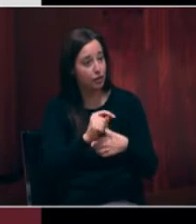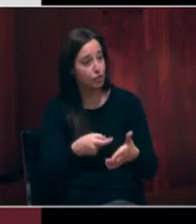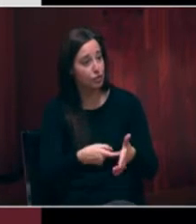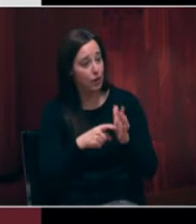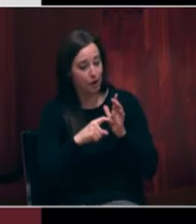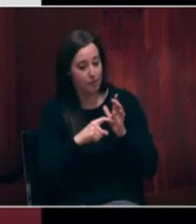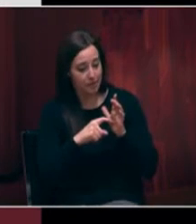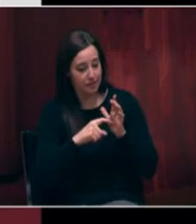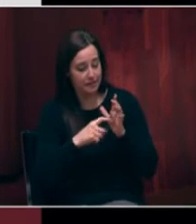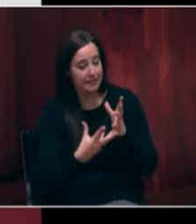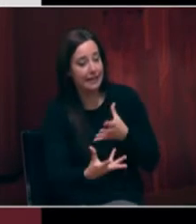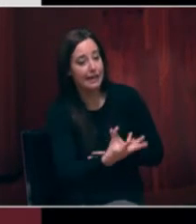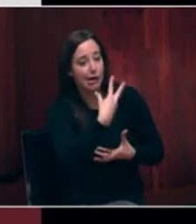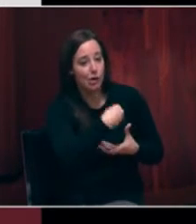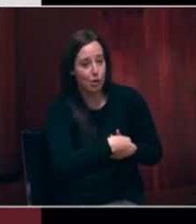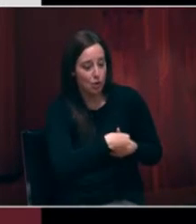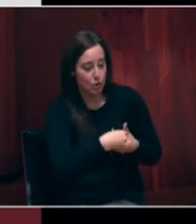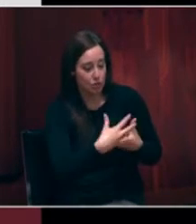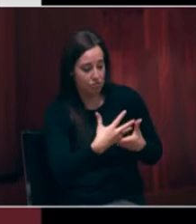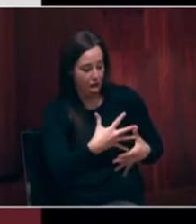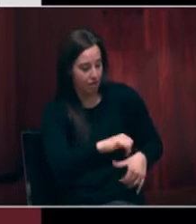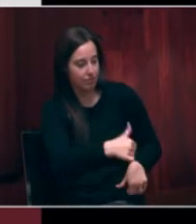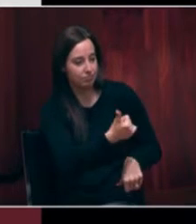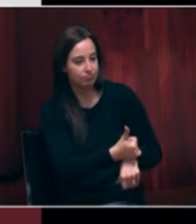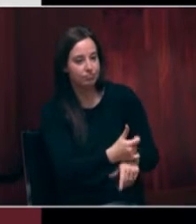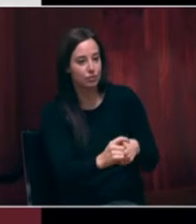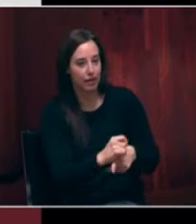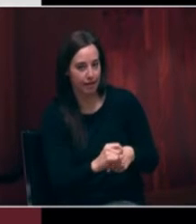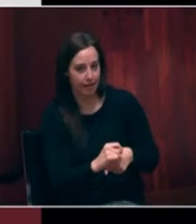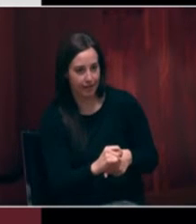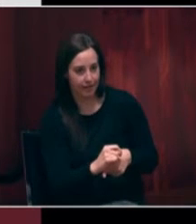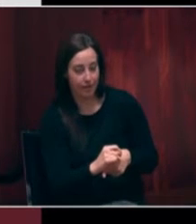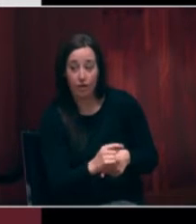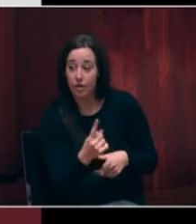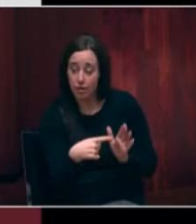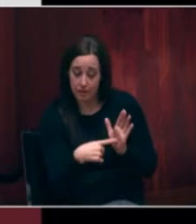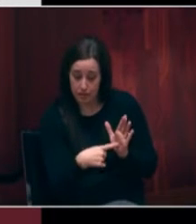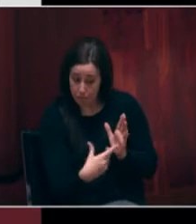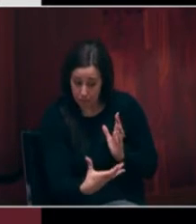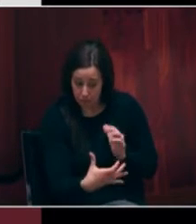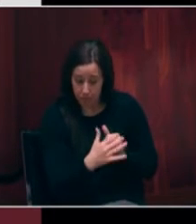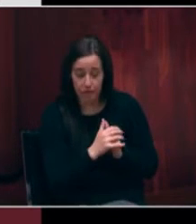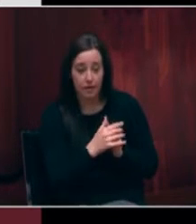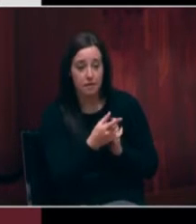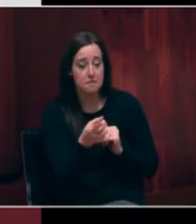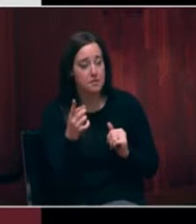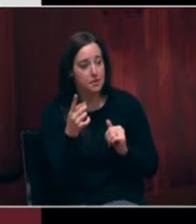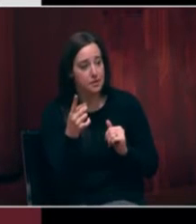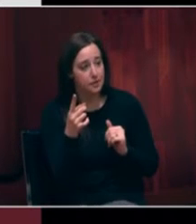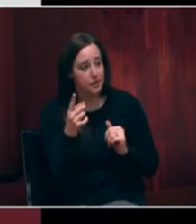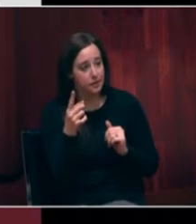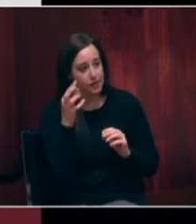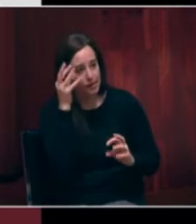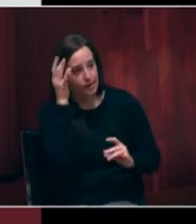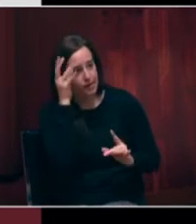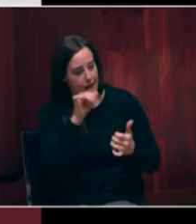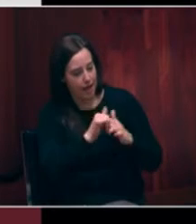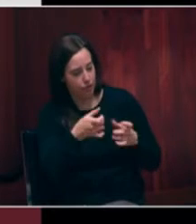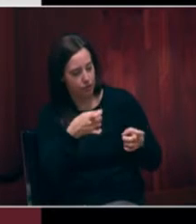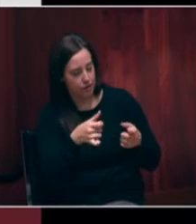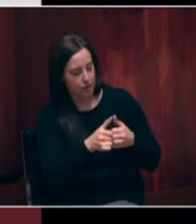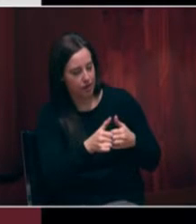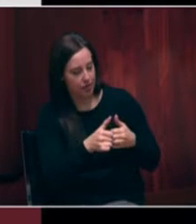already have in your agencies. So an example might be, if you're going to worry about how do we deal with electronic records,